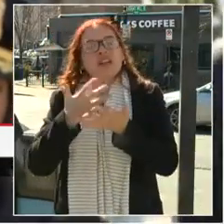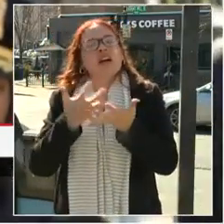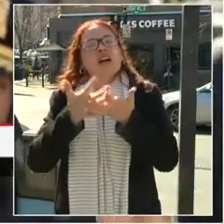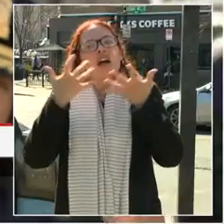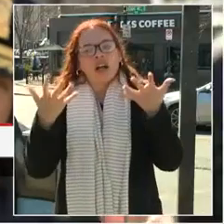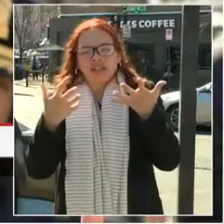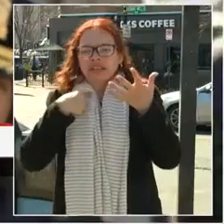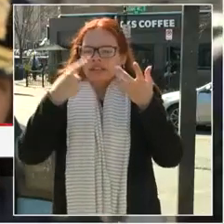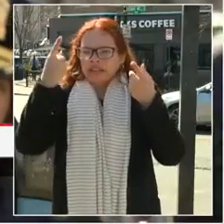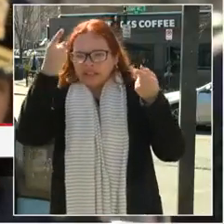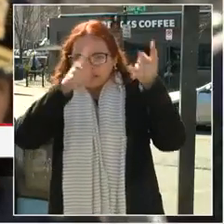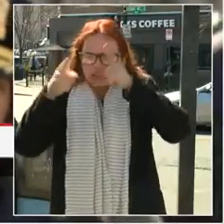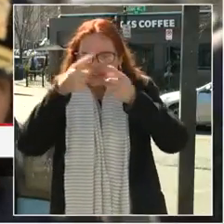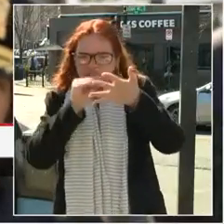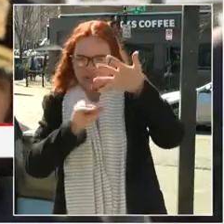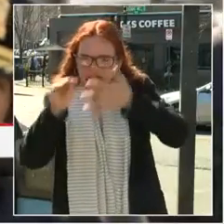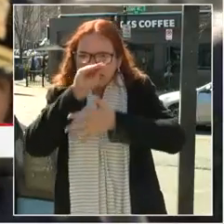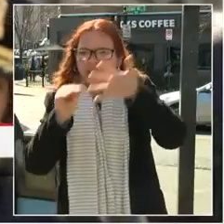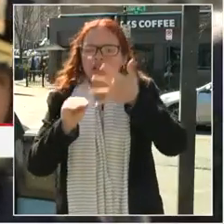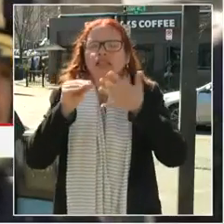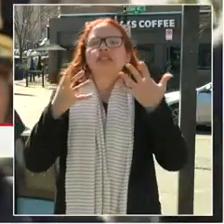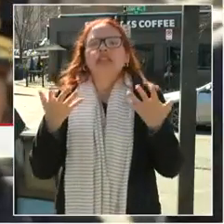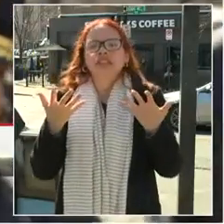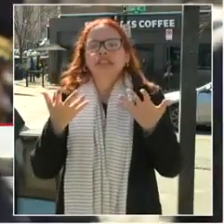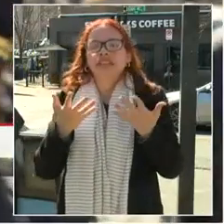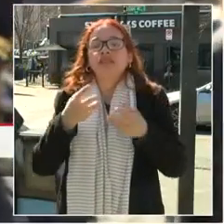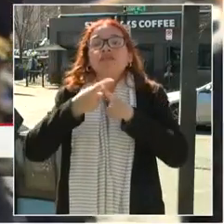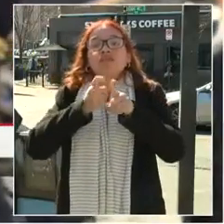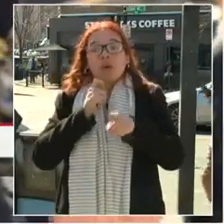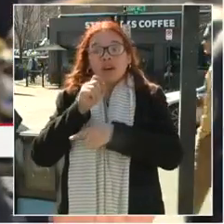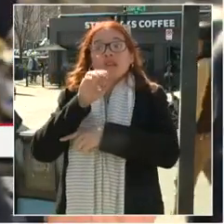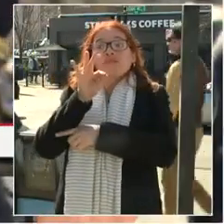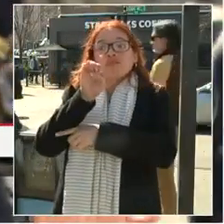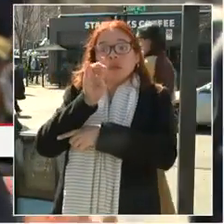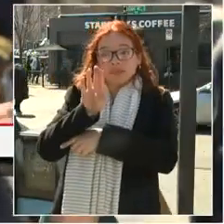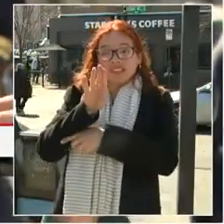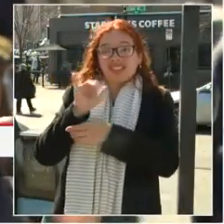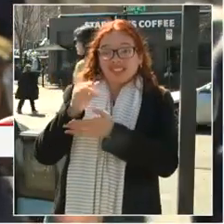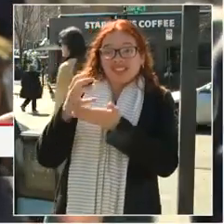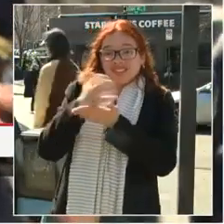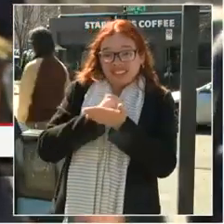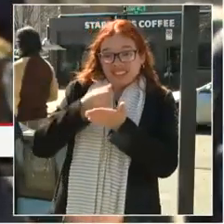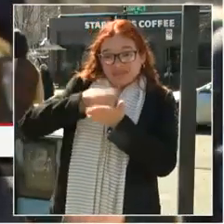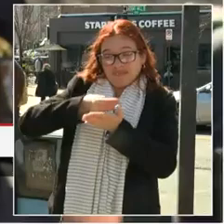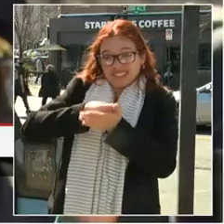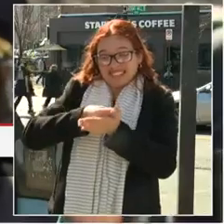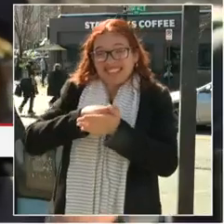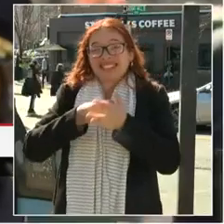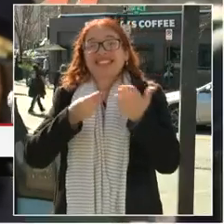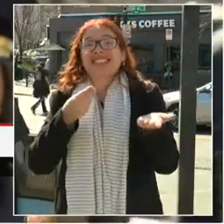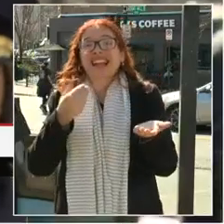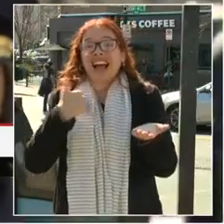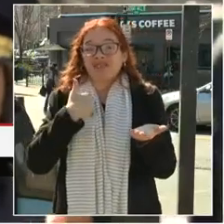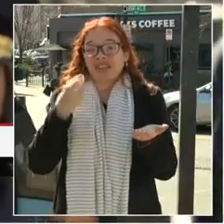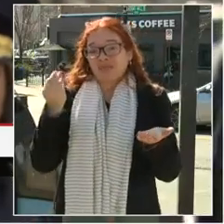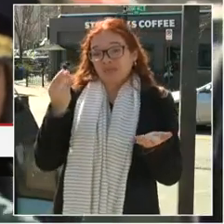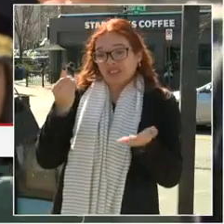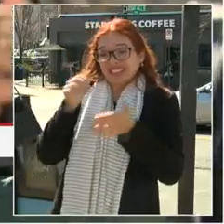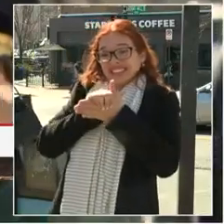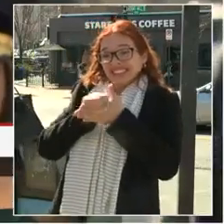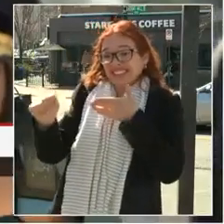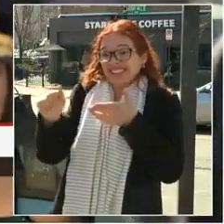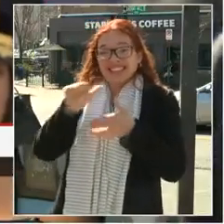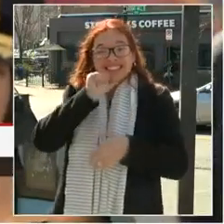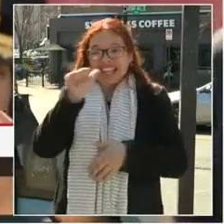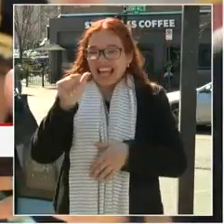received on the February revenue estimate, which had our dollars, not this upcoming